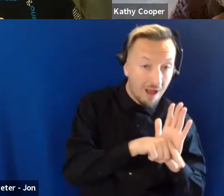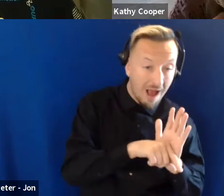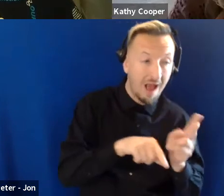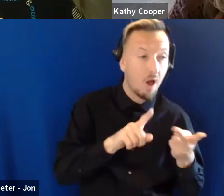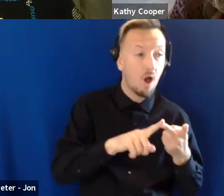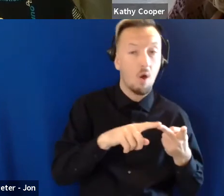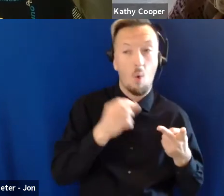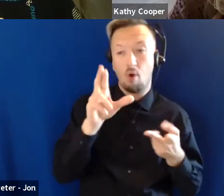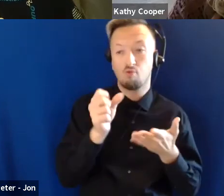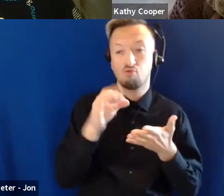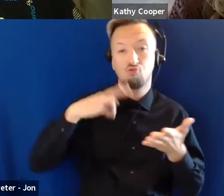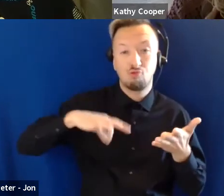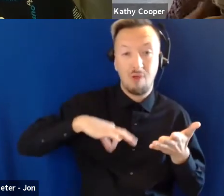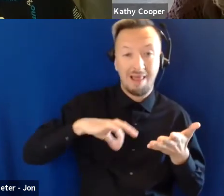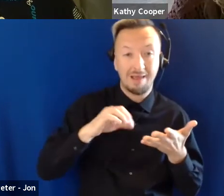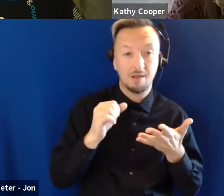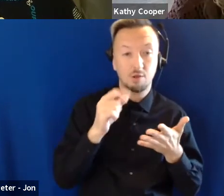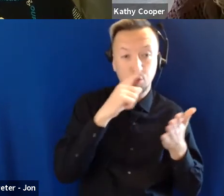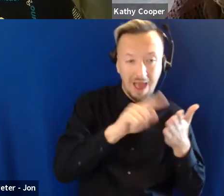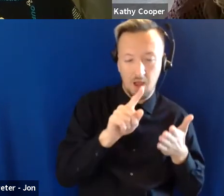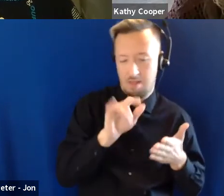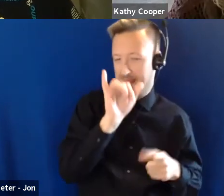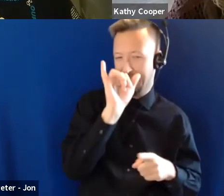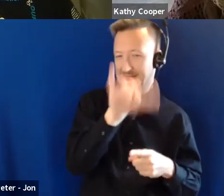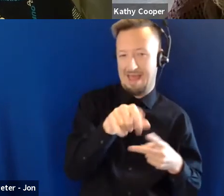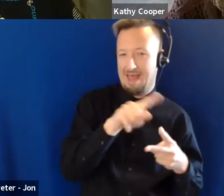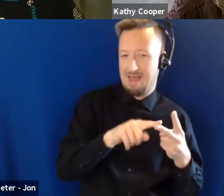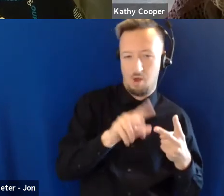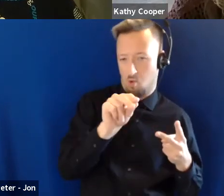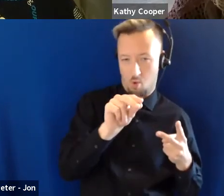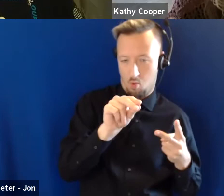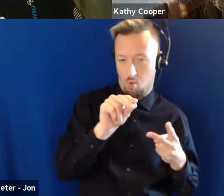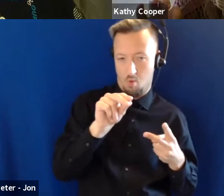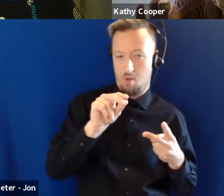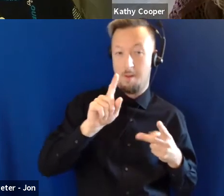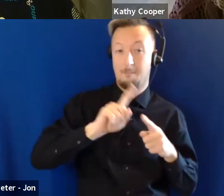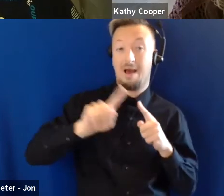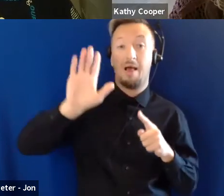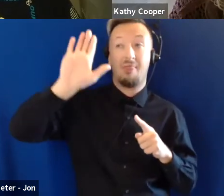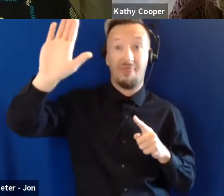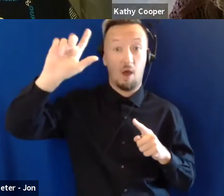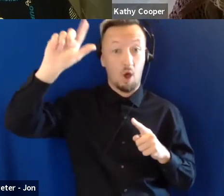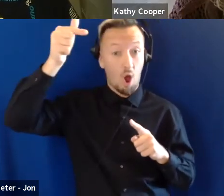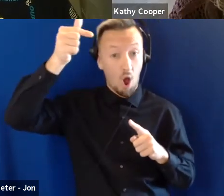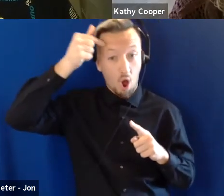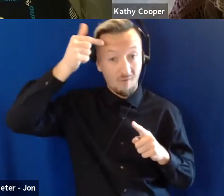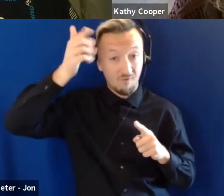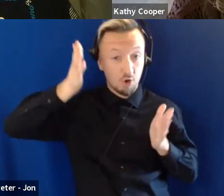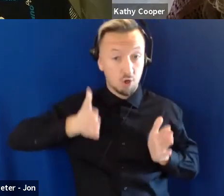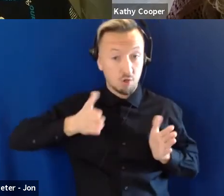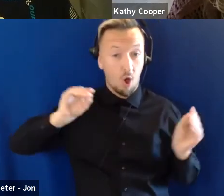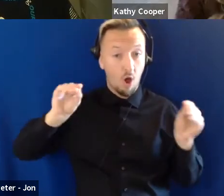don't do any of that at the SILC. However, our governor's office, they have an extensive